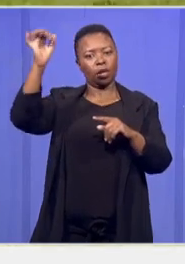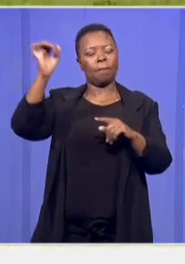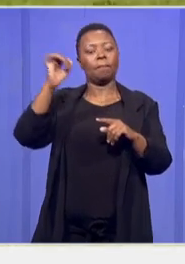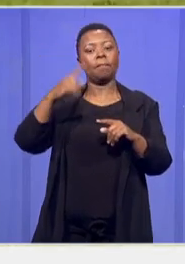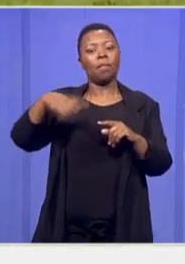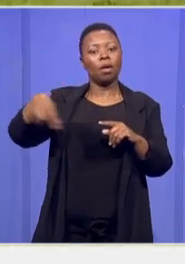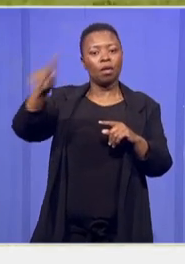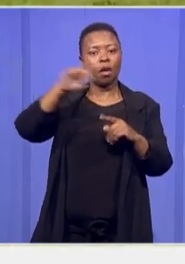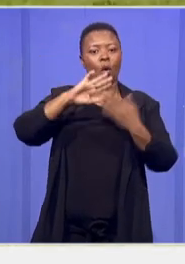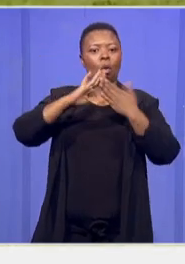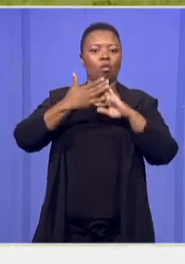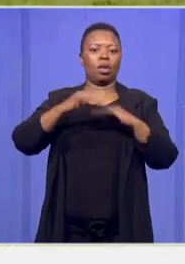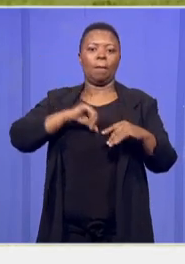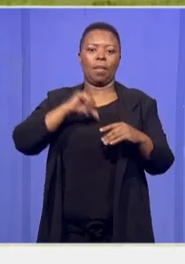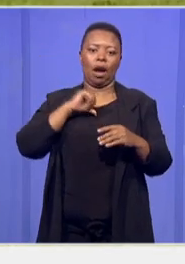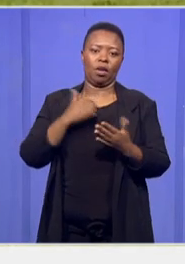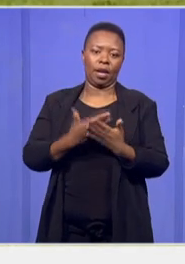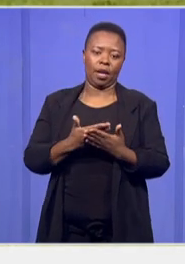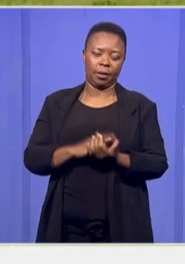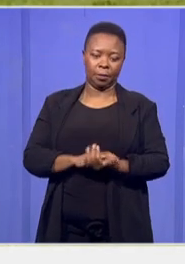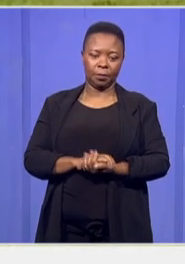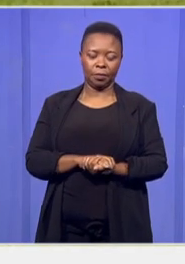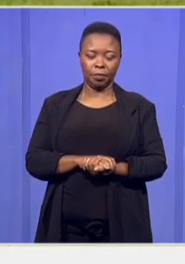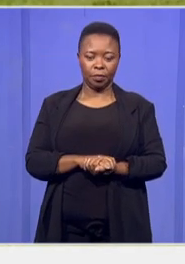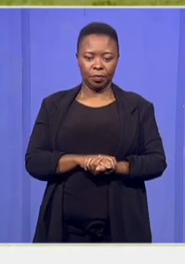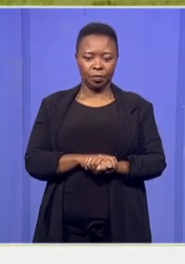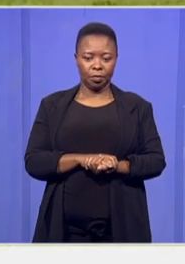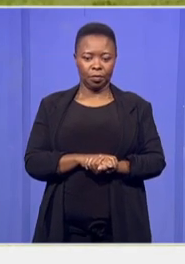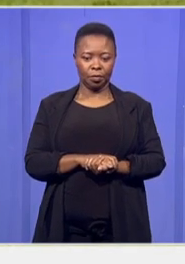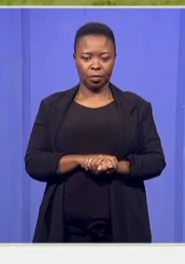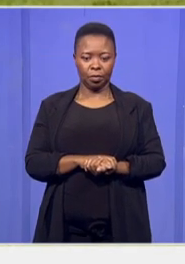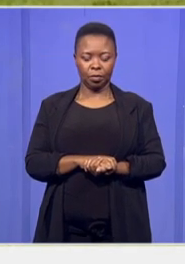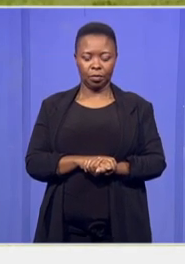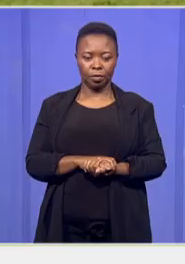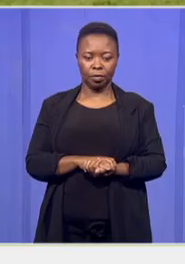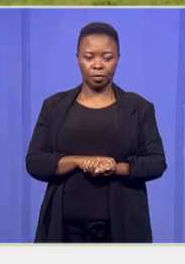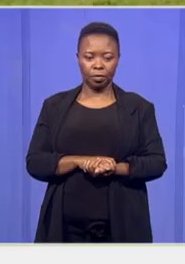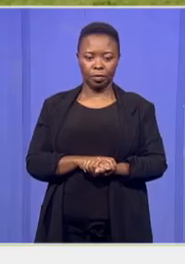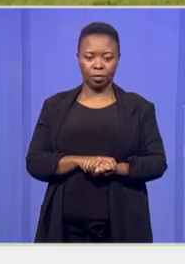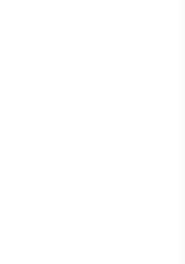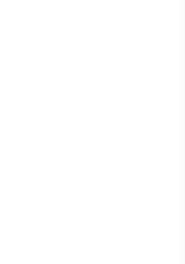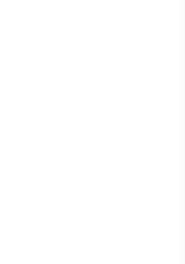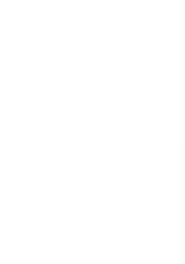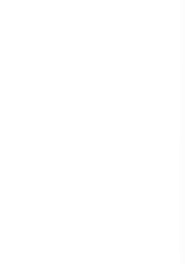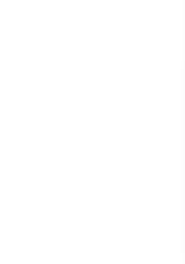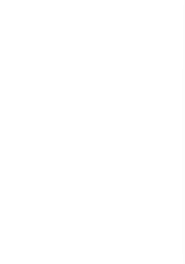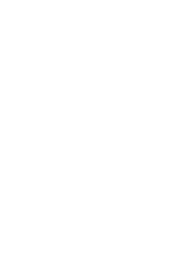proud. Zolani Moya, SABC News, Gqeberha in the Eastern Cape.